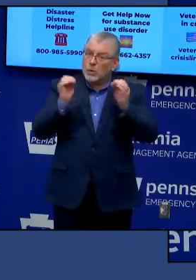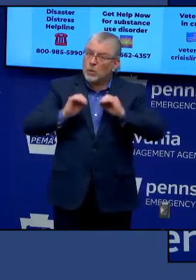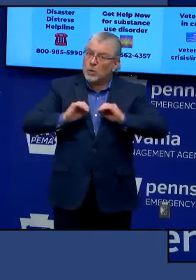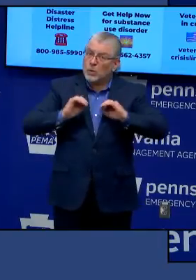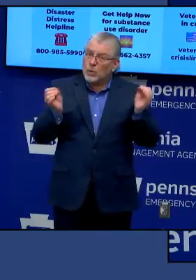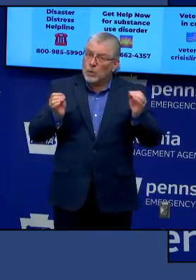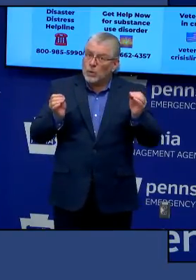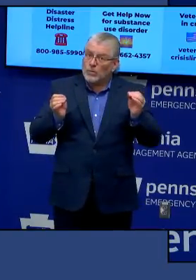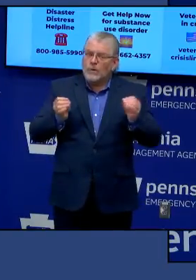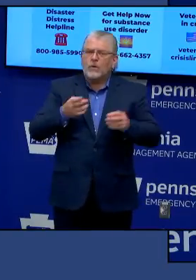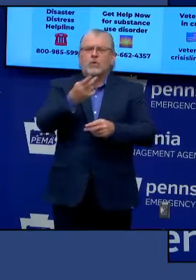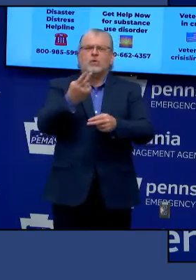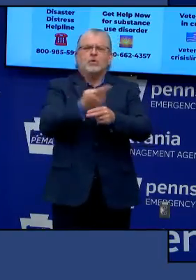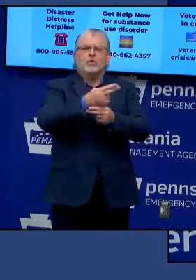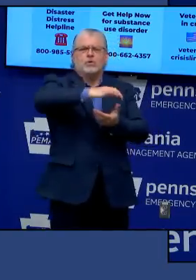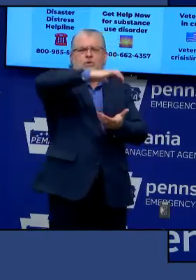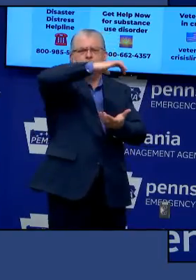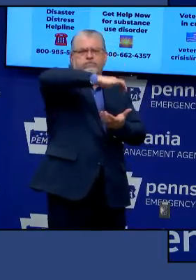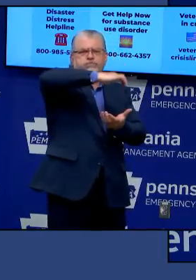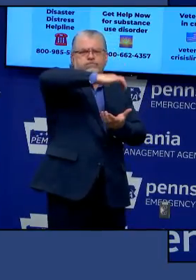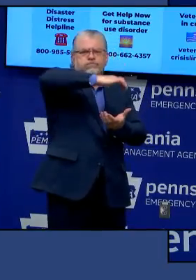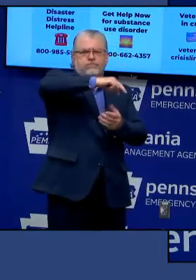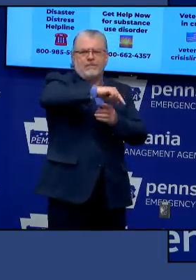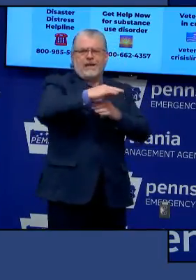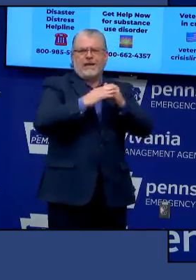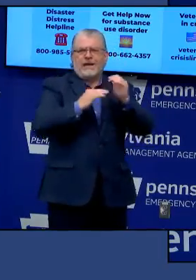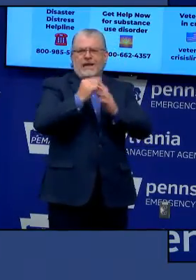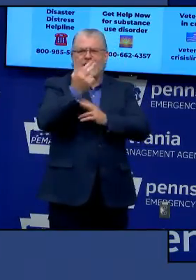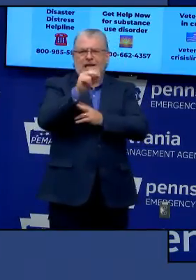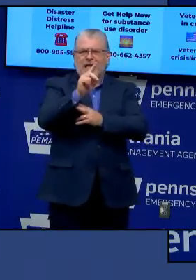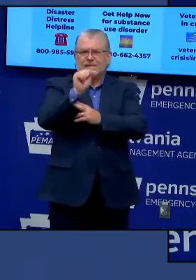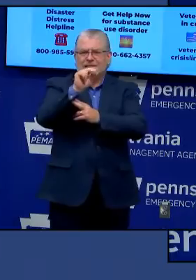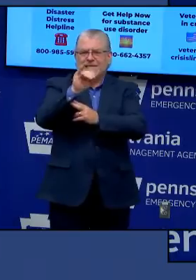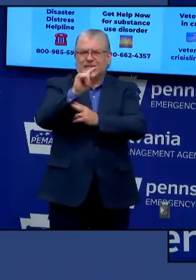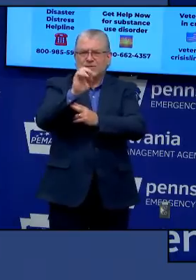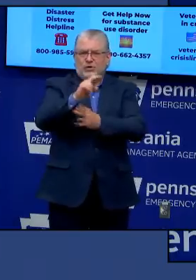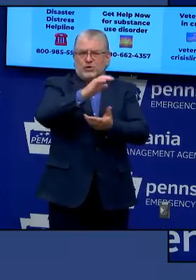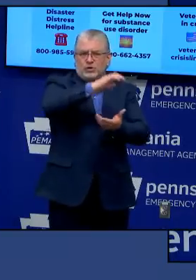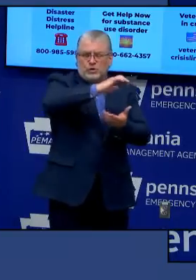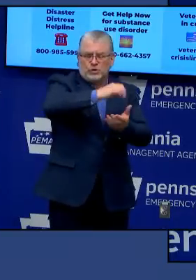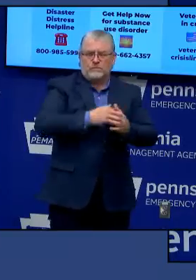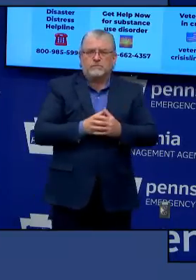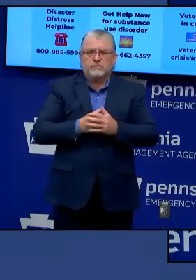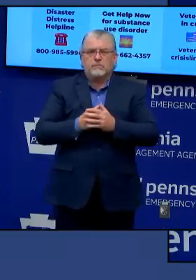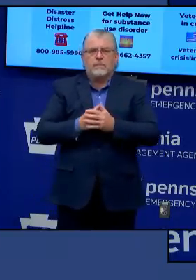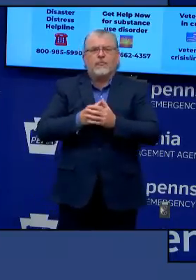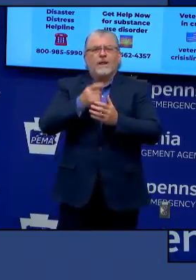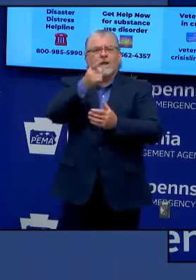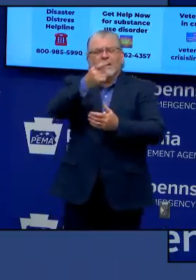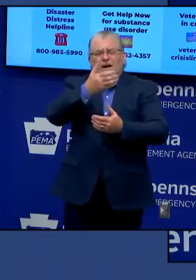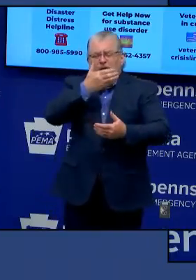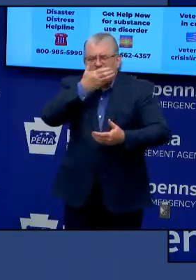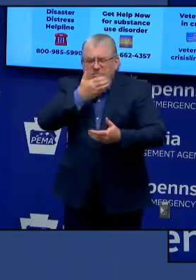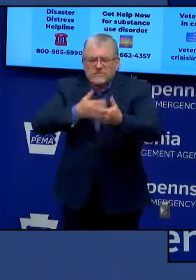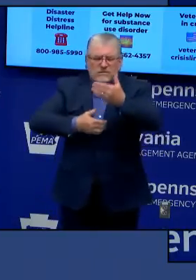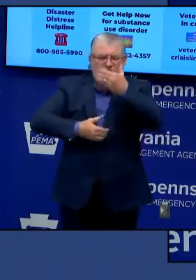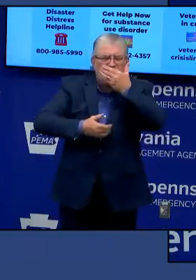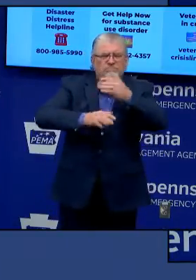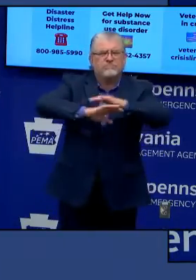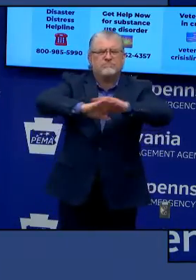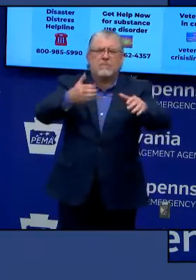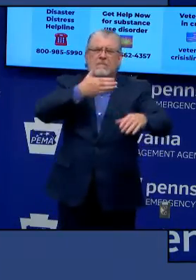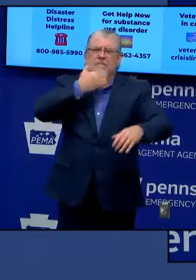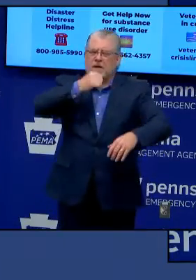hand sanitizer if soap and water are not available. Cover any coughs or sneezes with your elbow, not with your